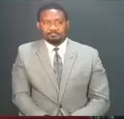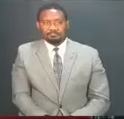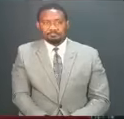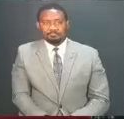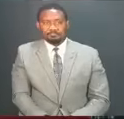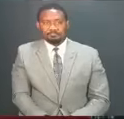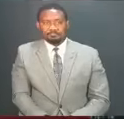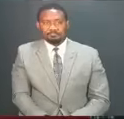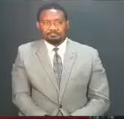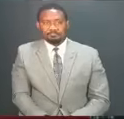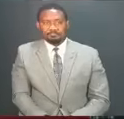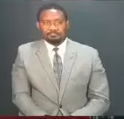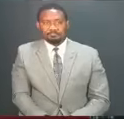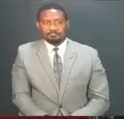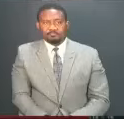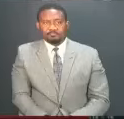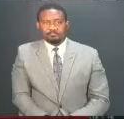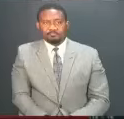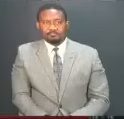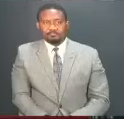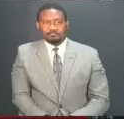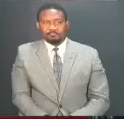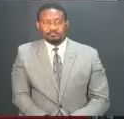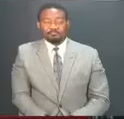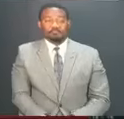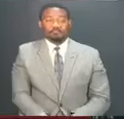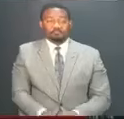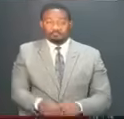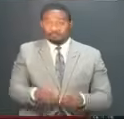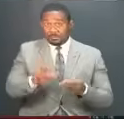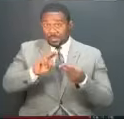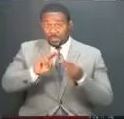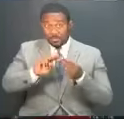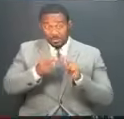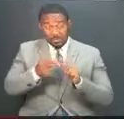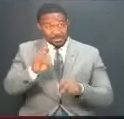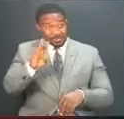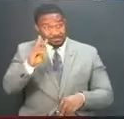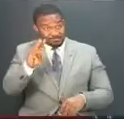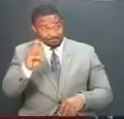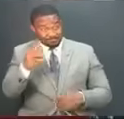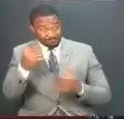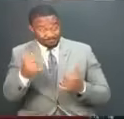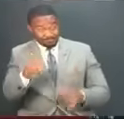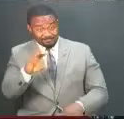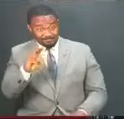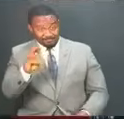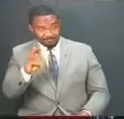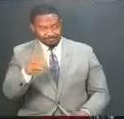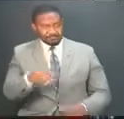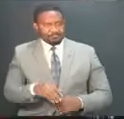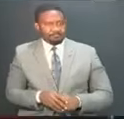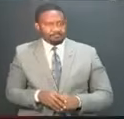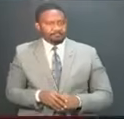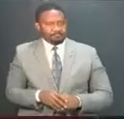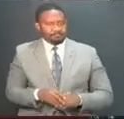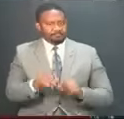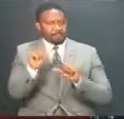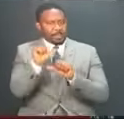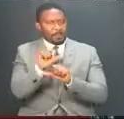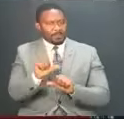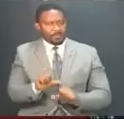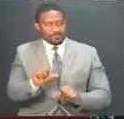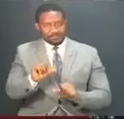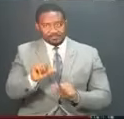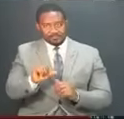Mr. Speaker, we will take item number 16. Item number 16, the estimates for the Ministry of